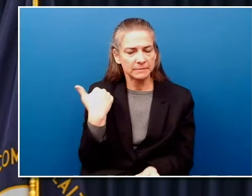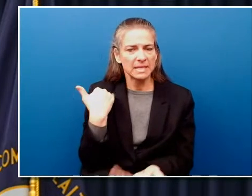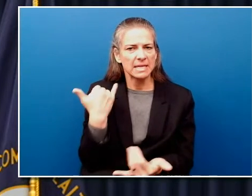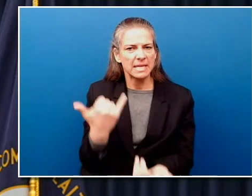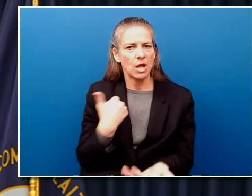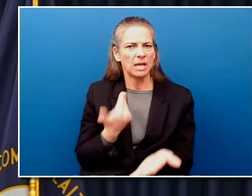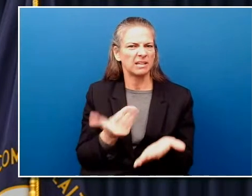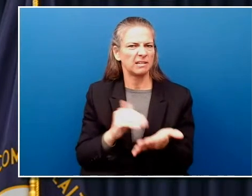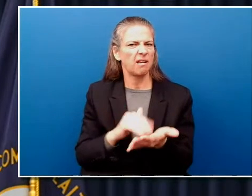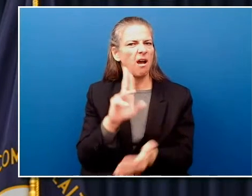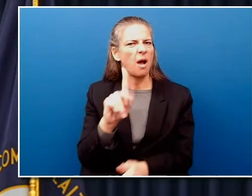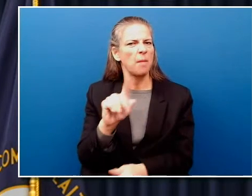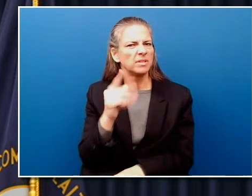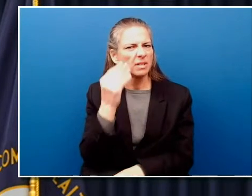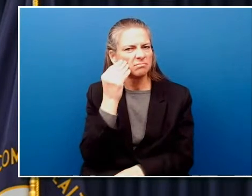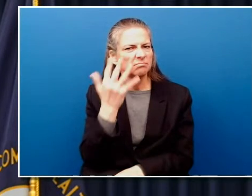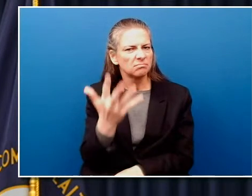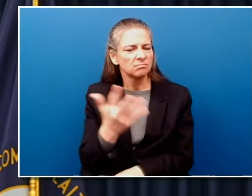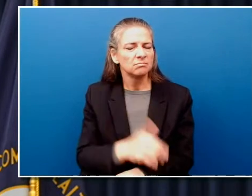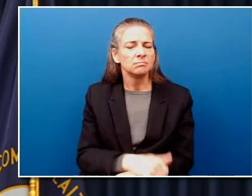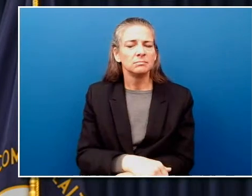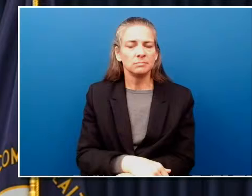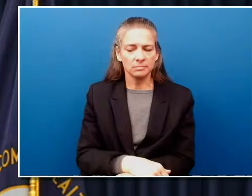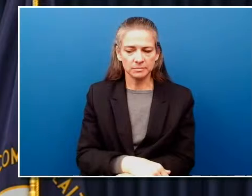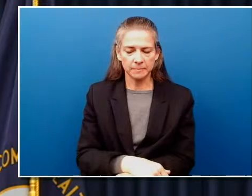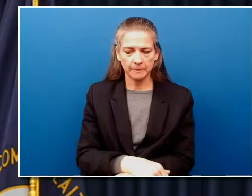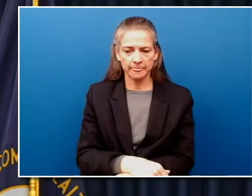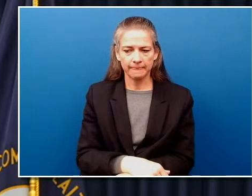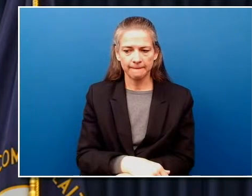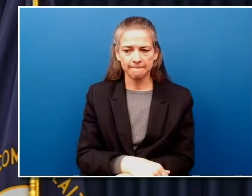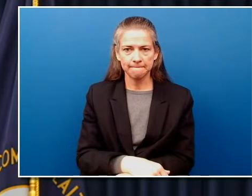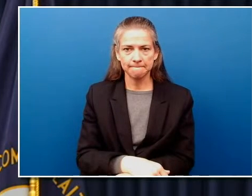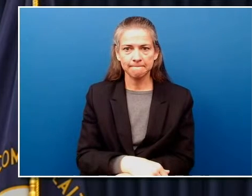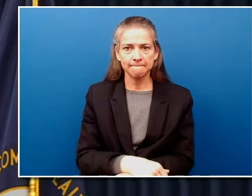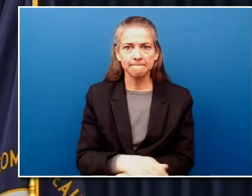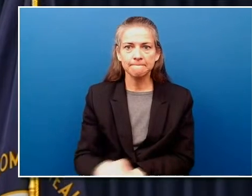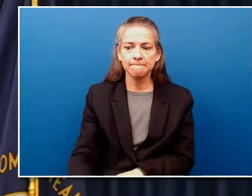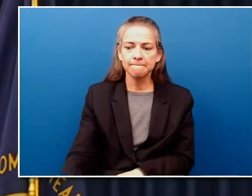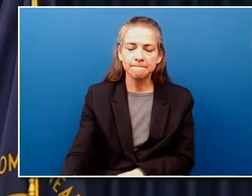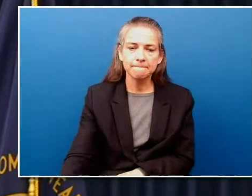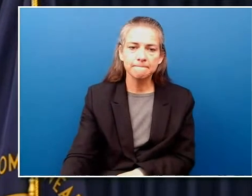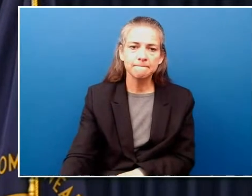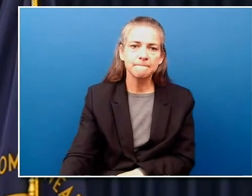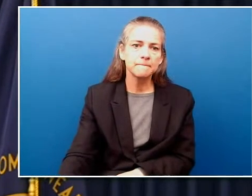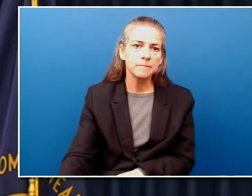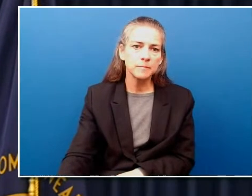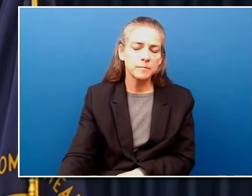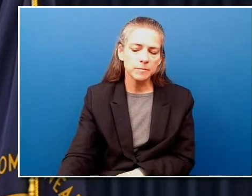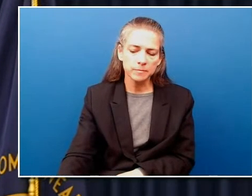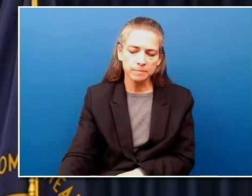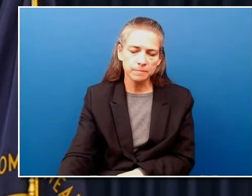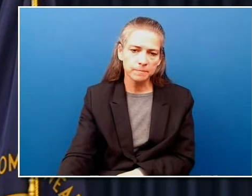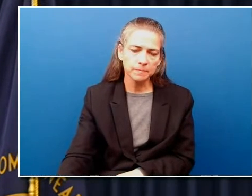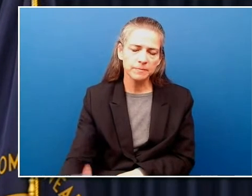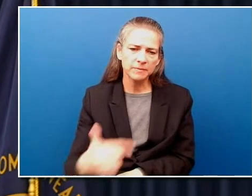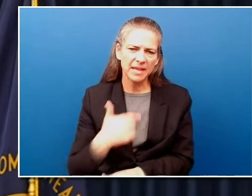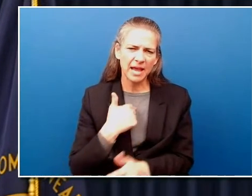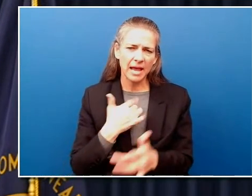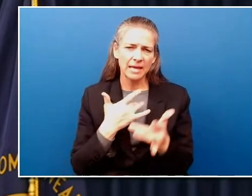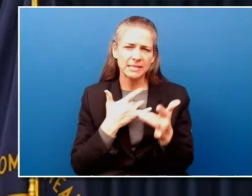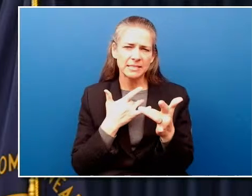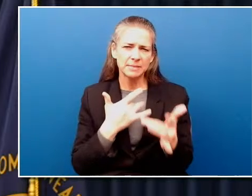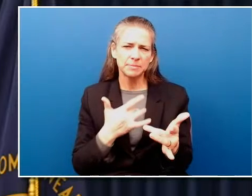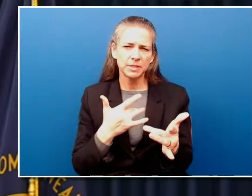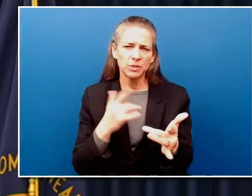efforts. I typically view responding to these types of events in three different ways